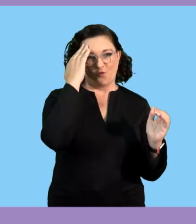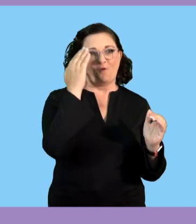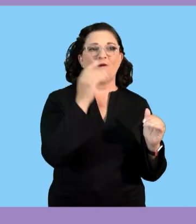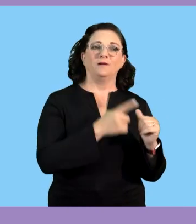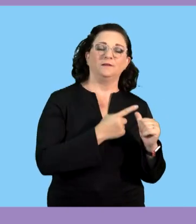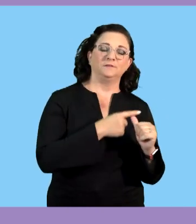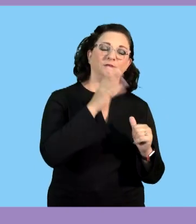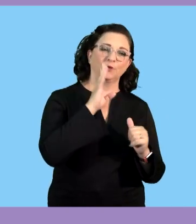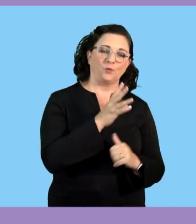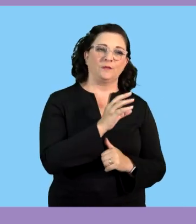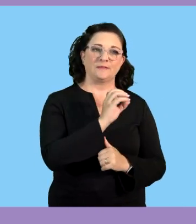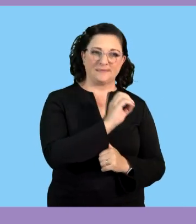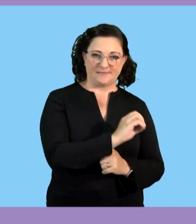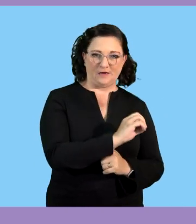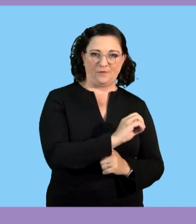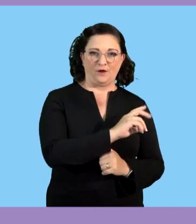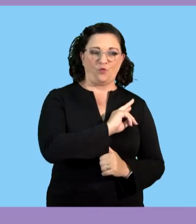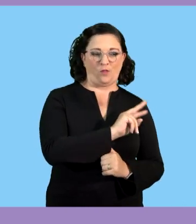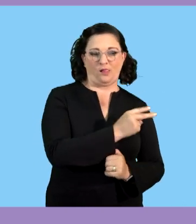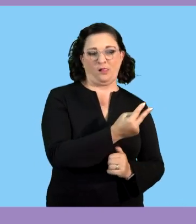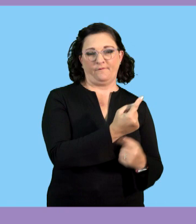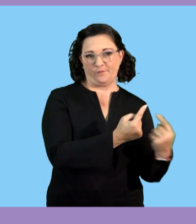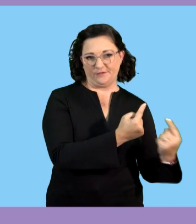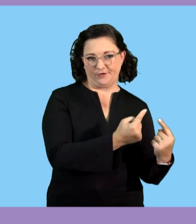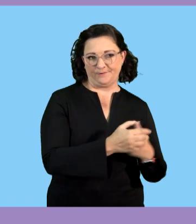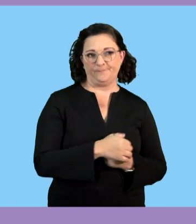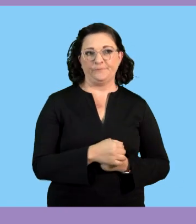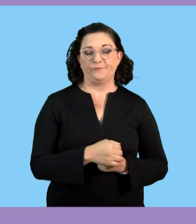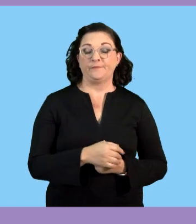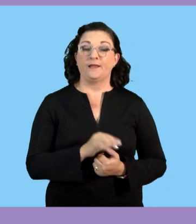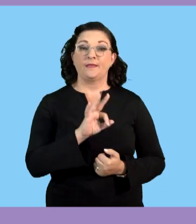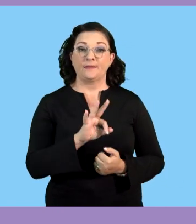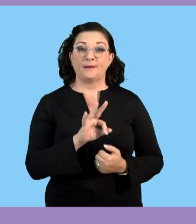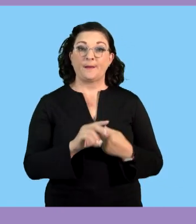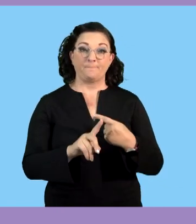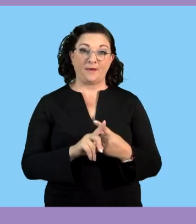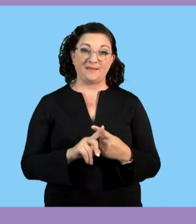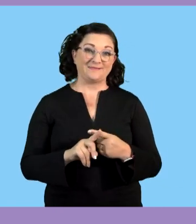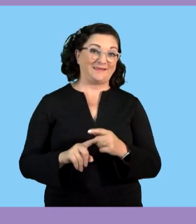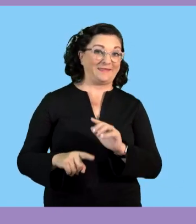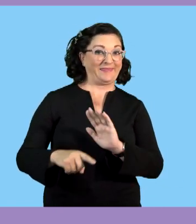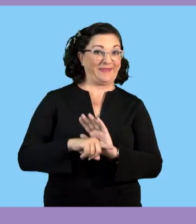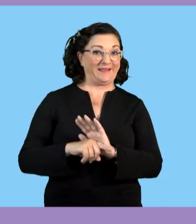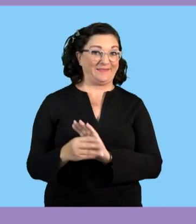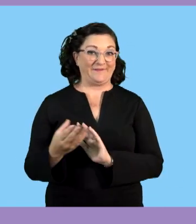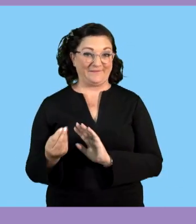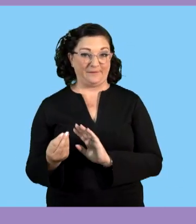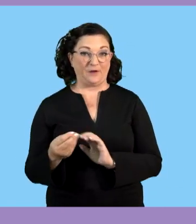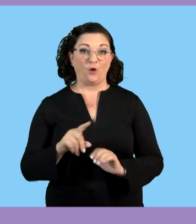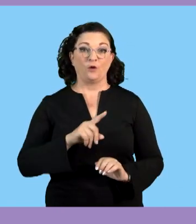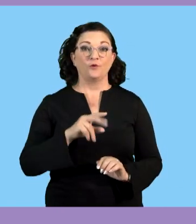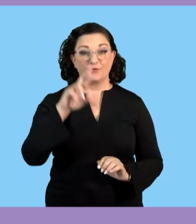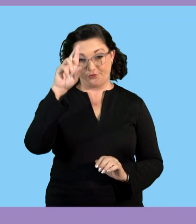give us 0 because they are additive inverses of each other. And then here we have 3 plus a negative number.